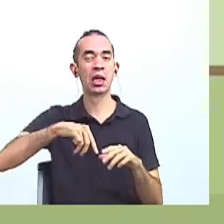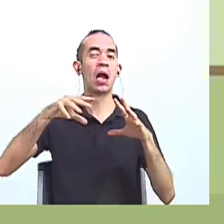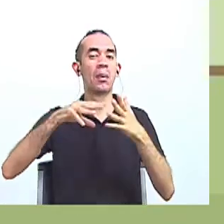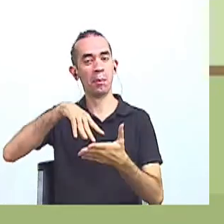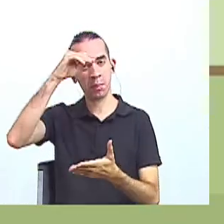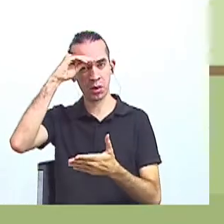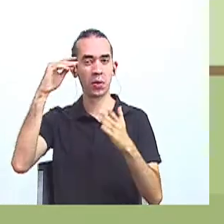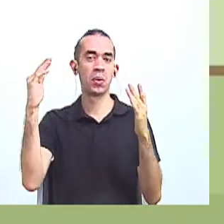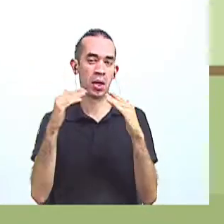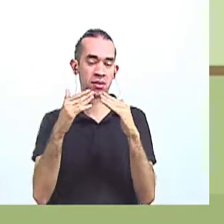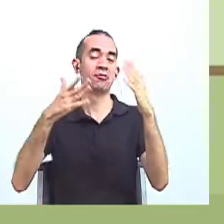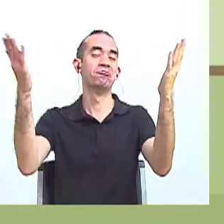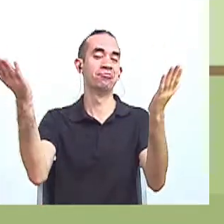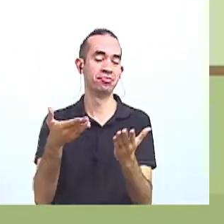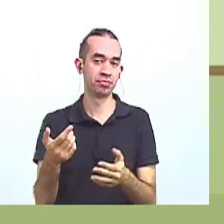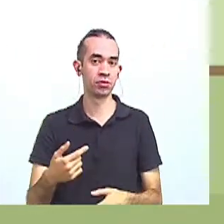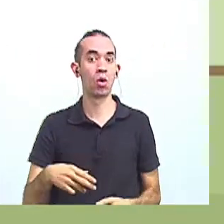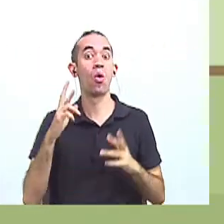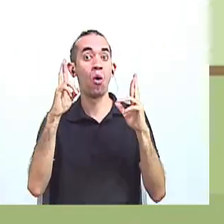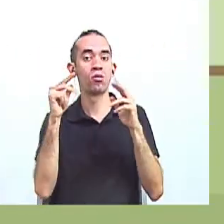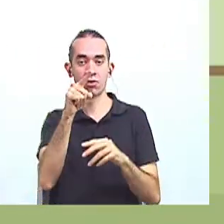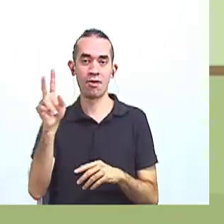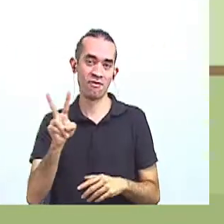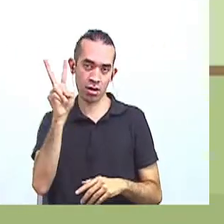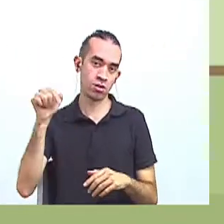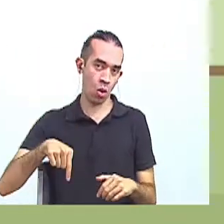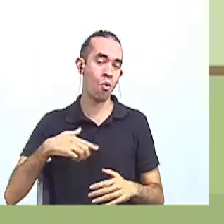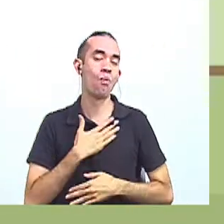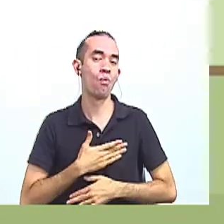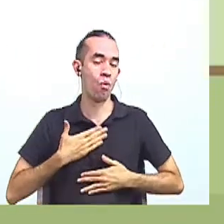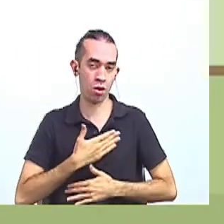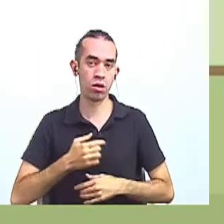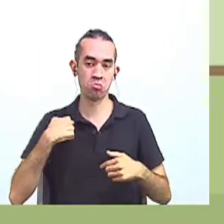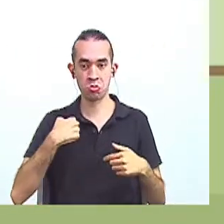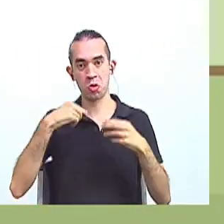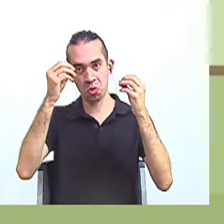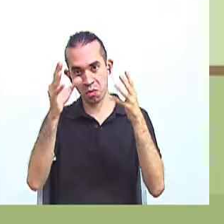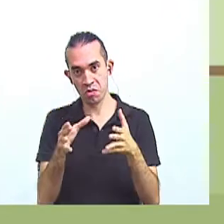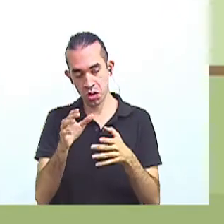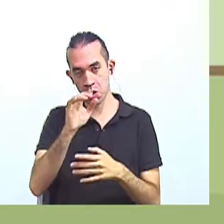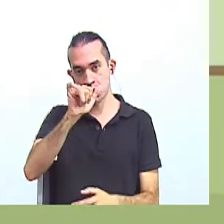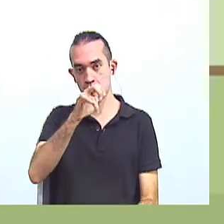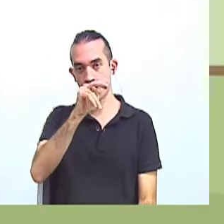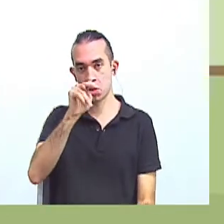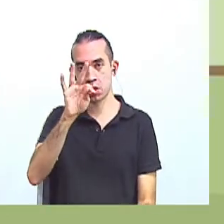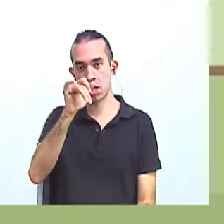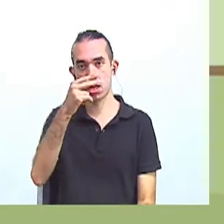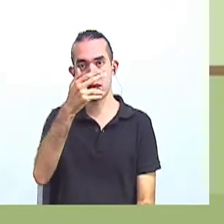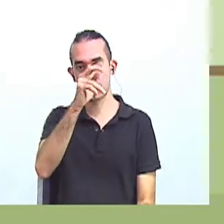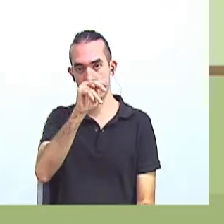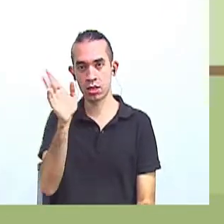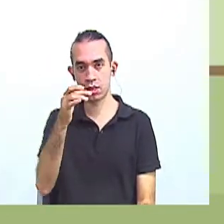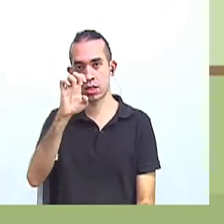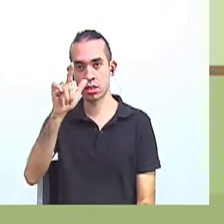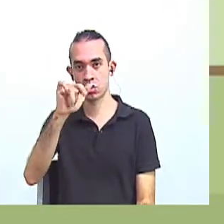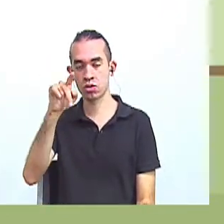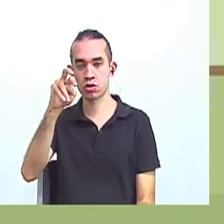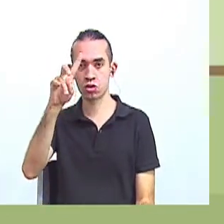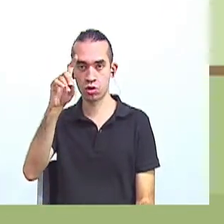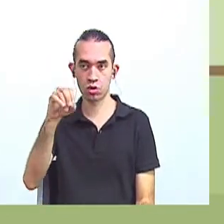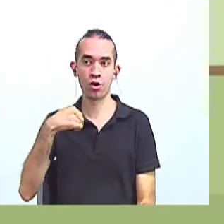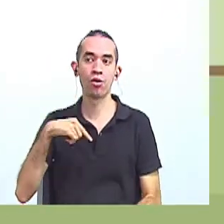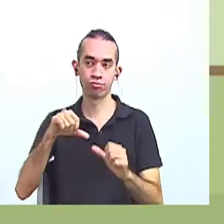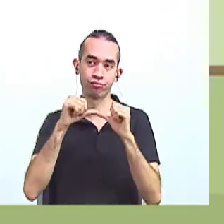Friday. I am teacher Jonathan Elizondo, and together we're going to continue learning about the English language.